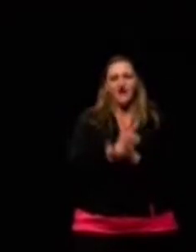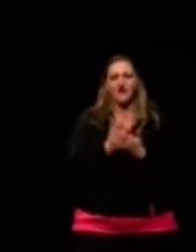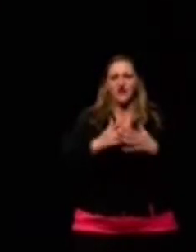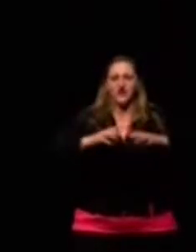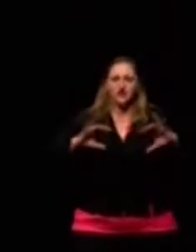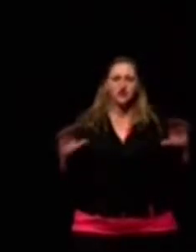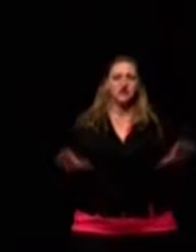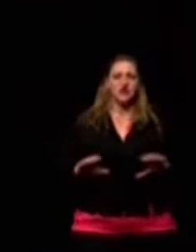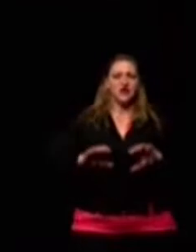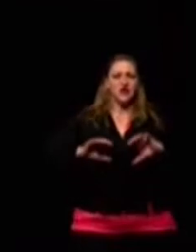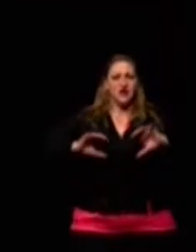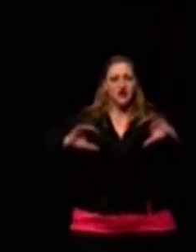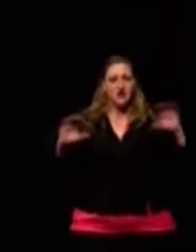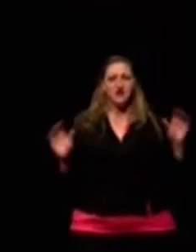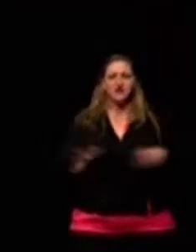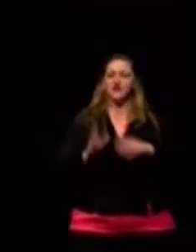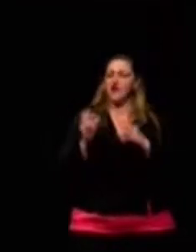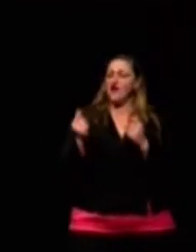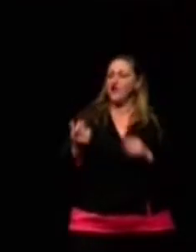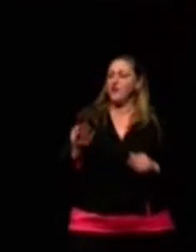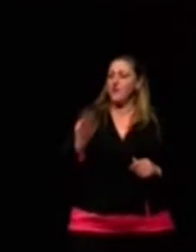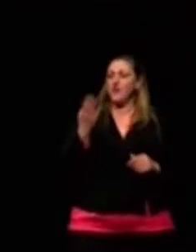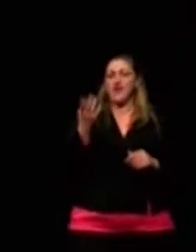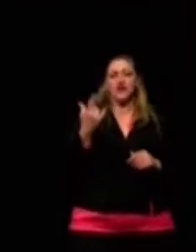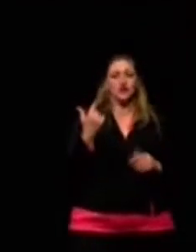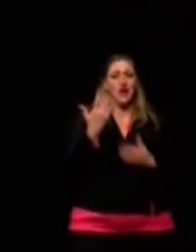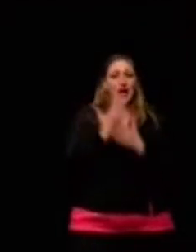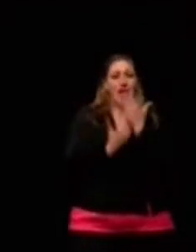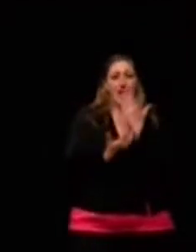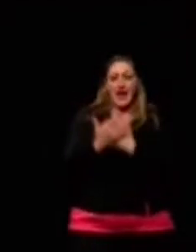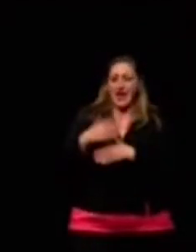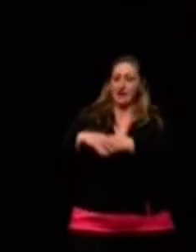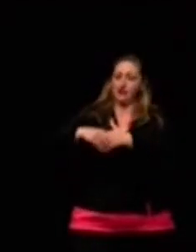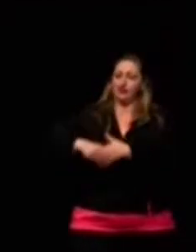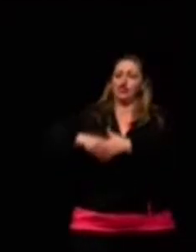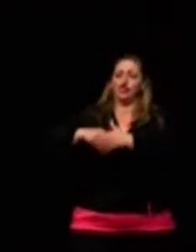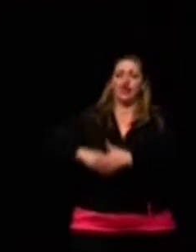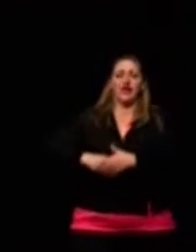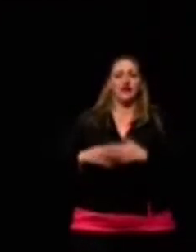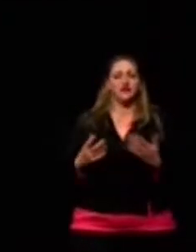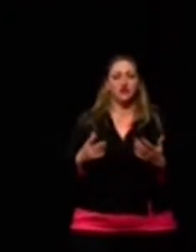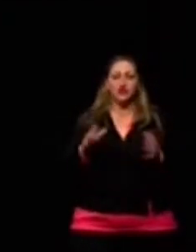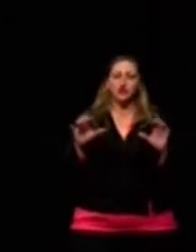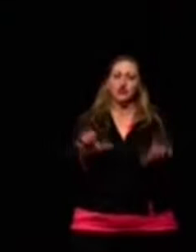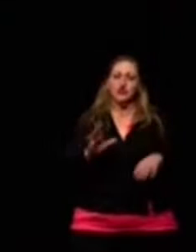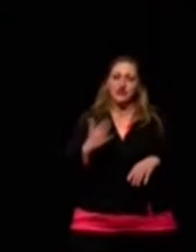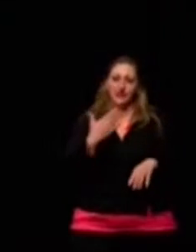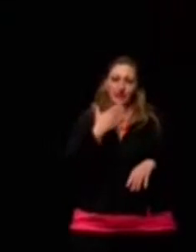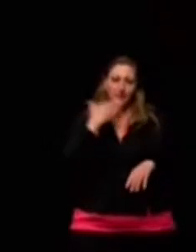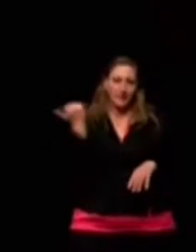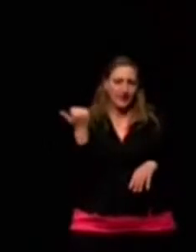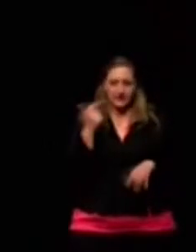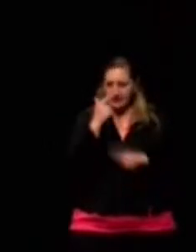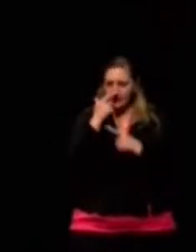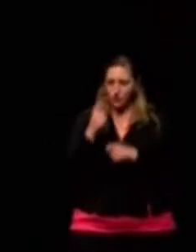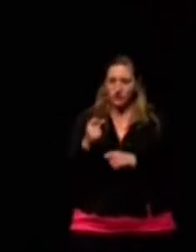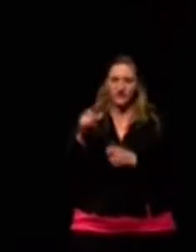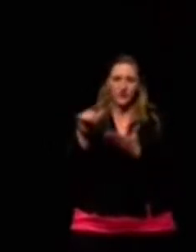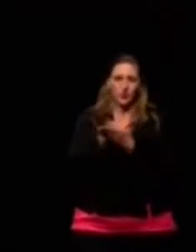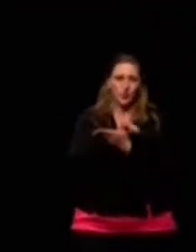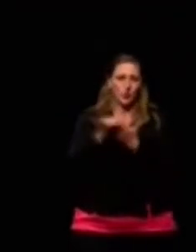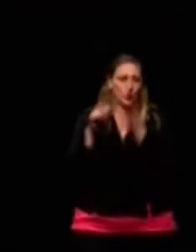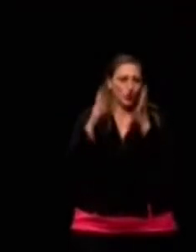does. From every bill she signs to every hand she shakes, she does in the best interest of New